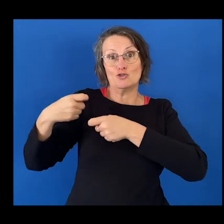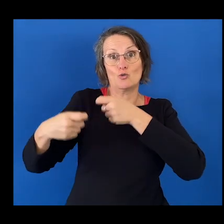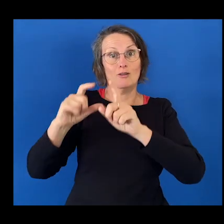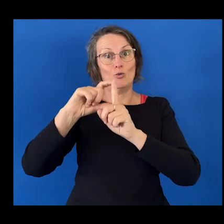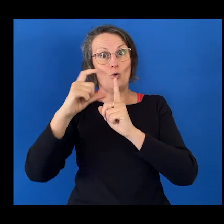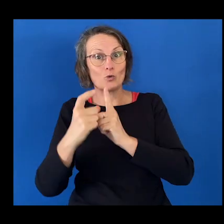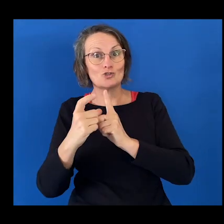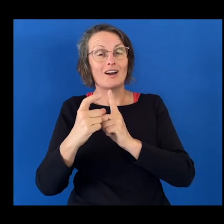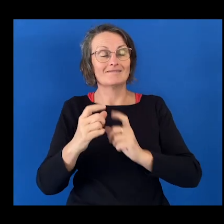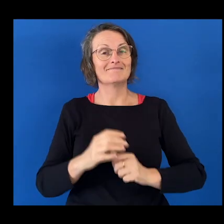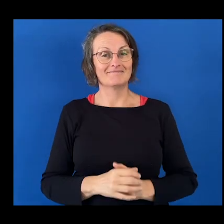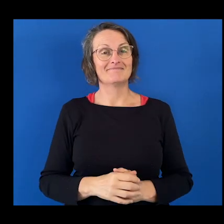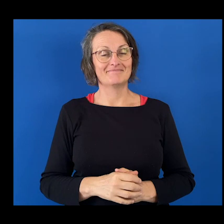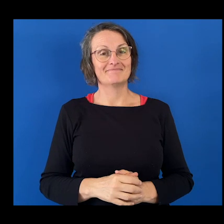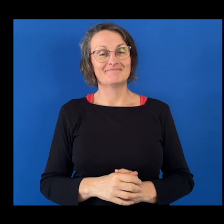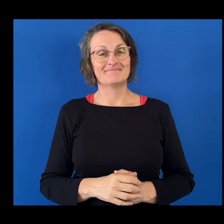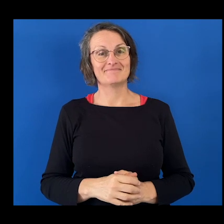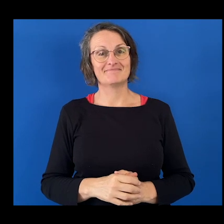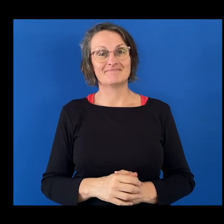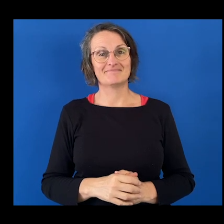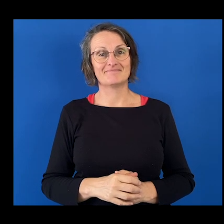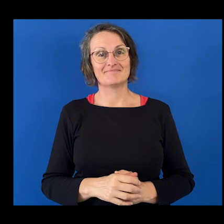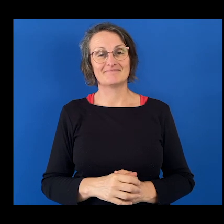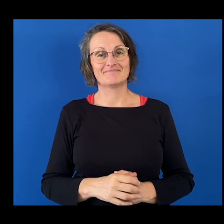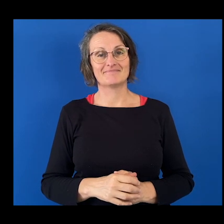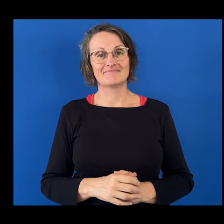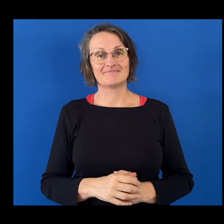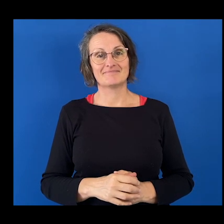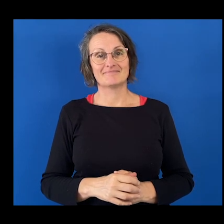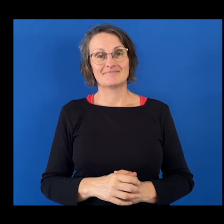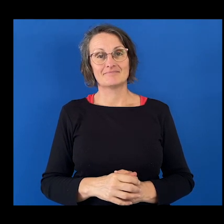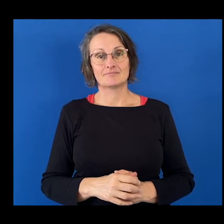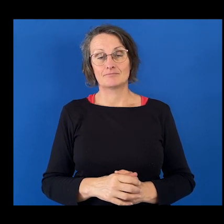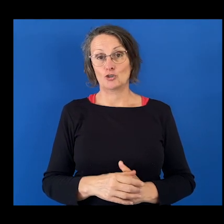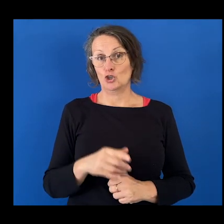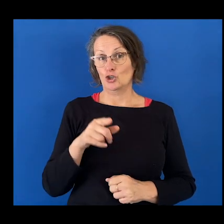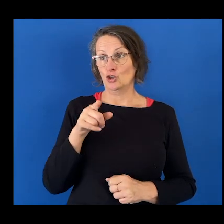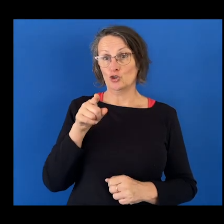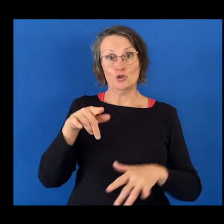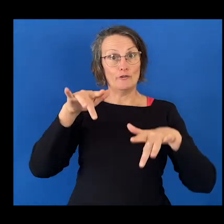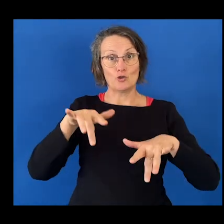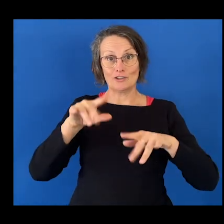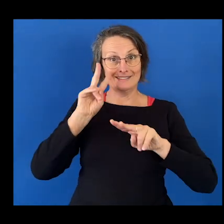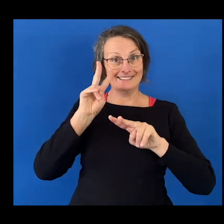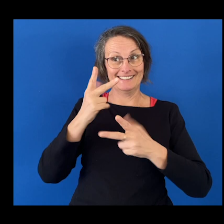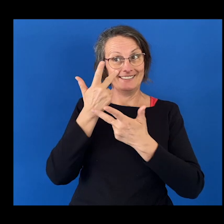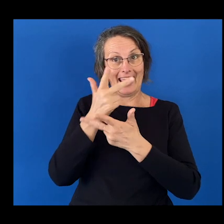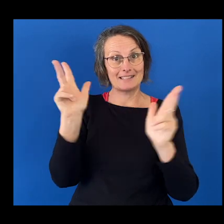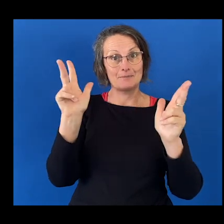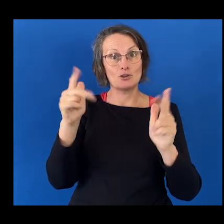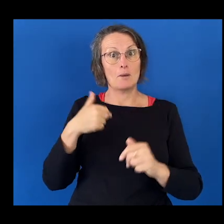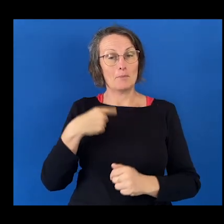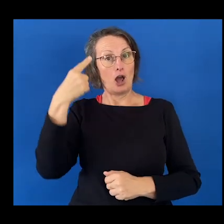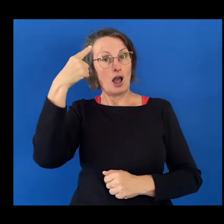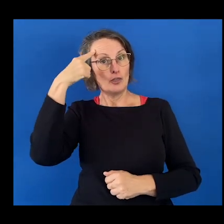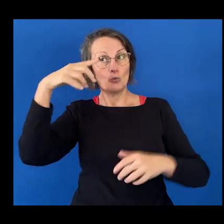in this way. I feel what I felt, and you haven't seen the exhibition, but what I felt with the low